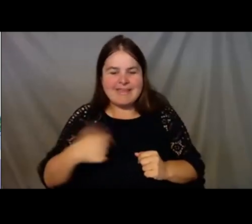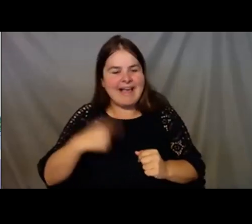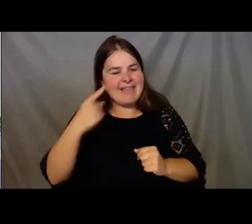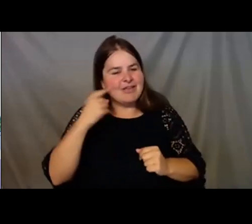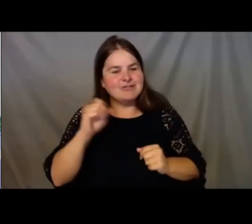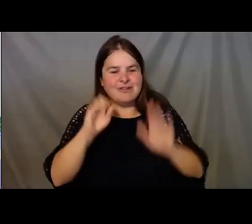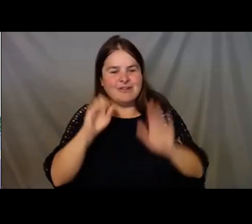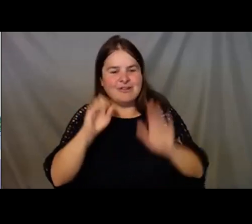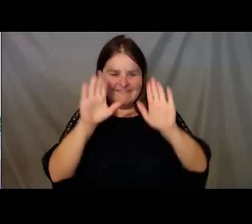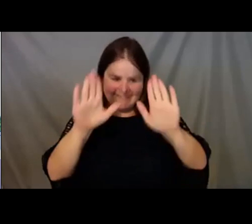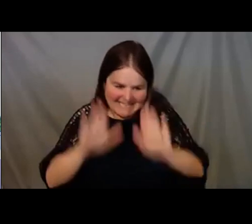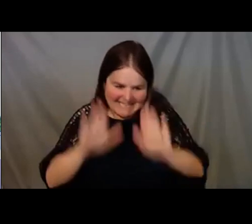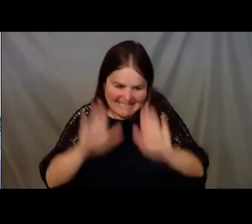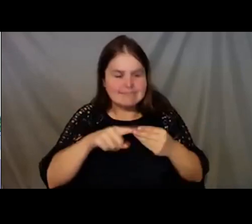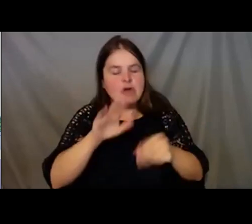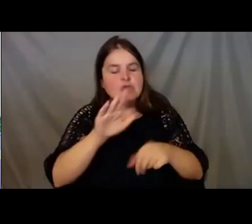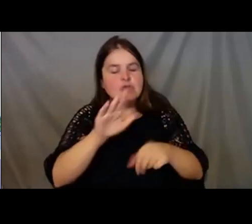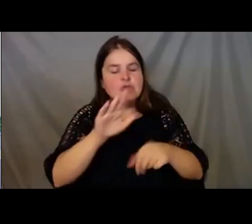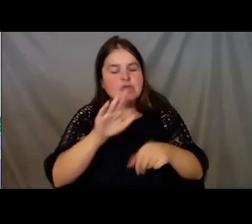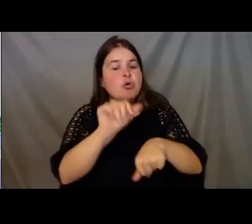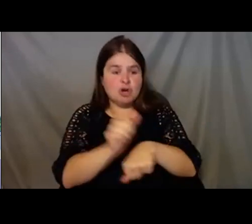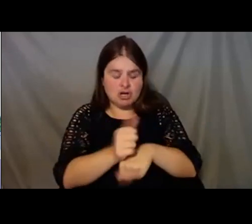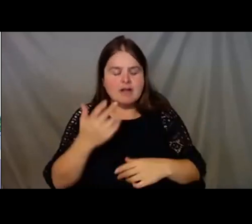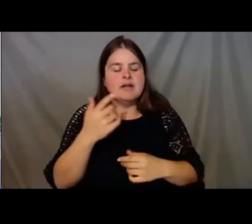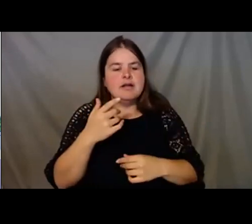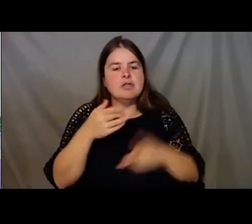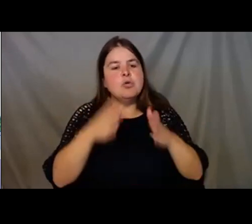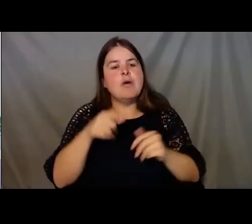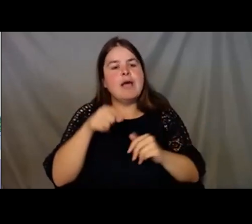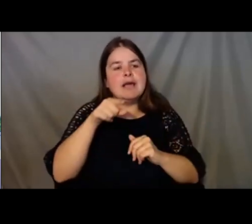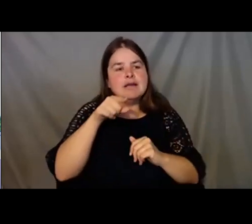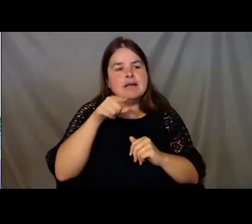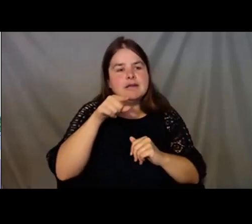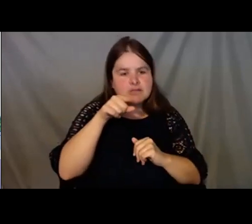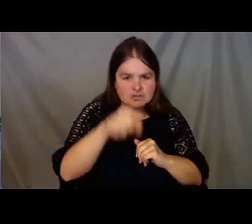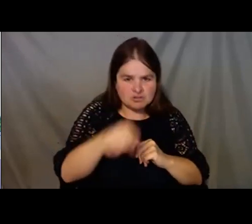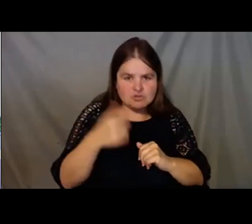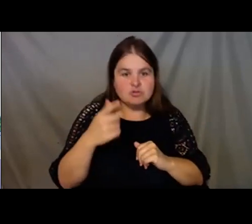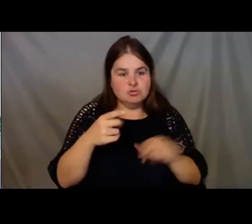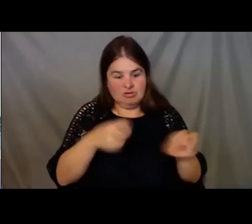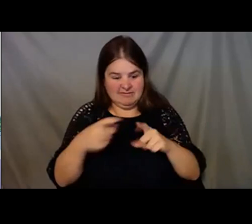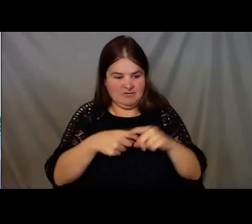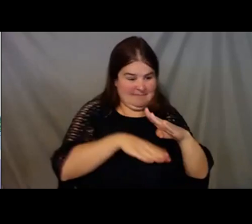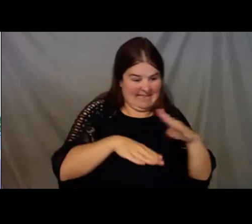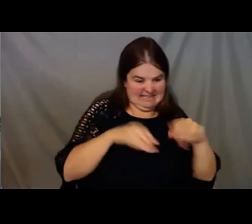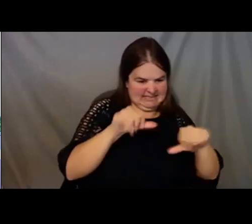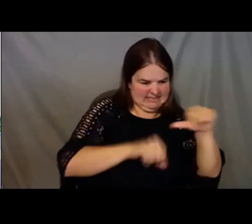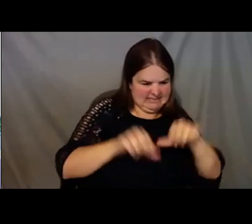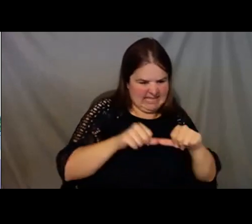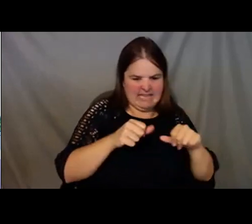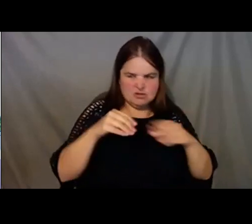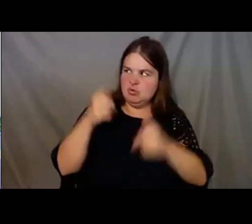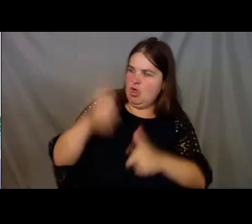work was the way you moved from basic science to applying it to these big structural questions around family